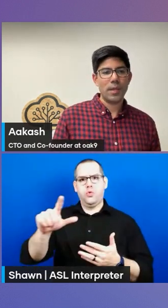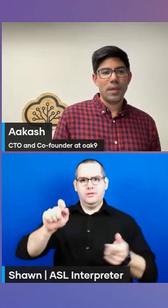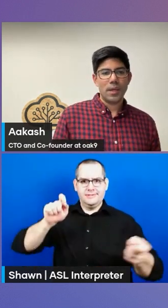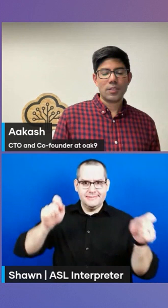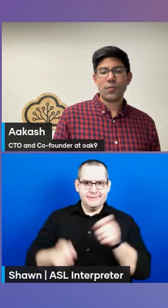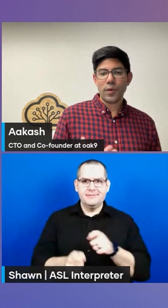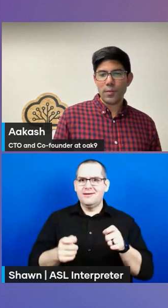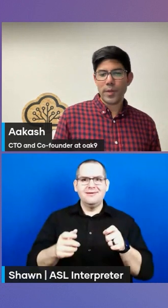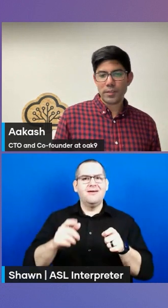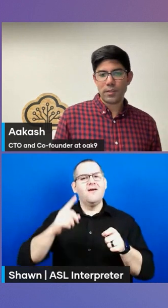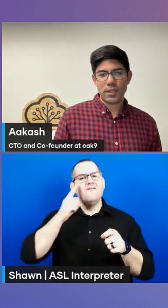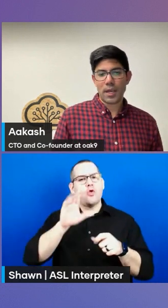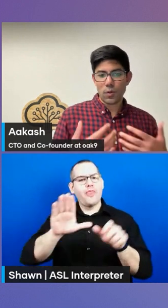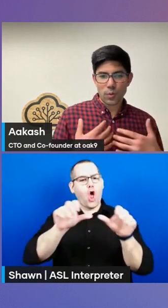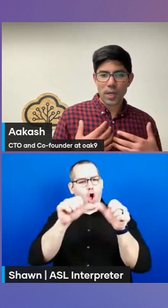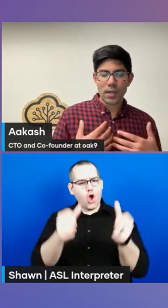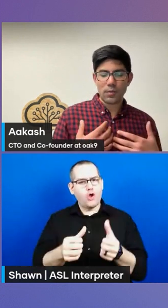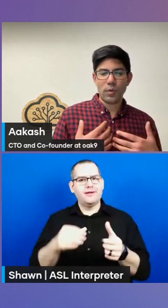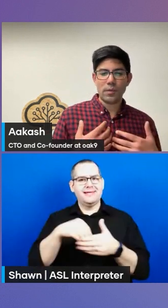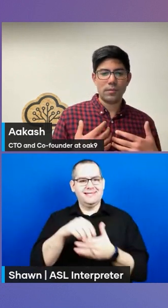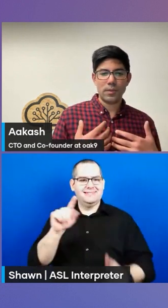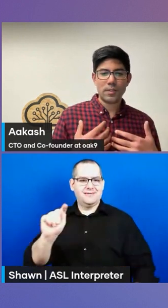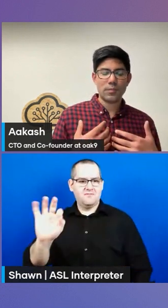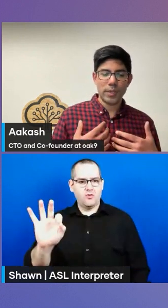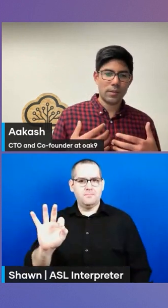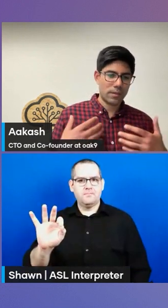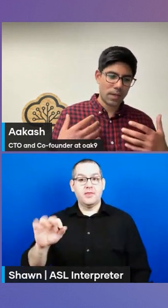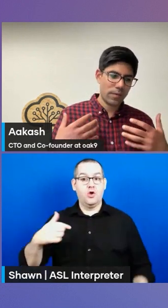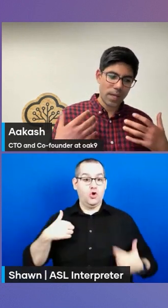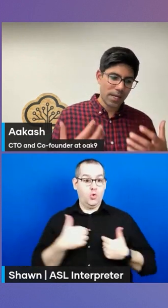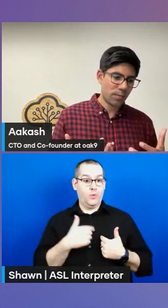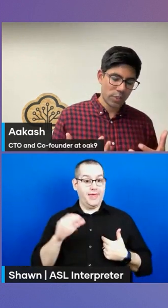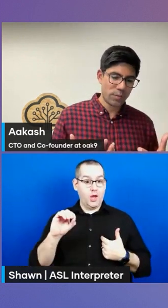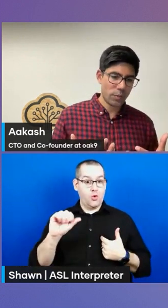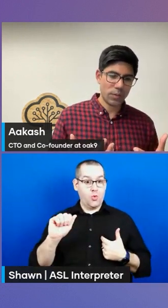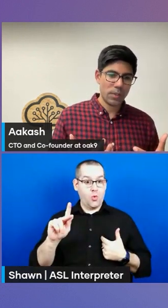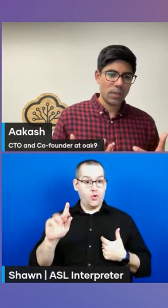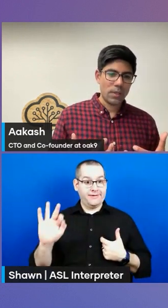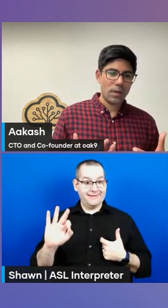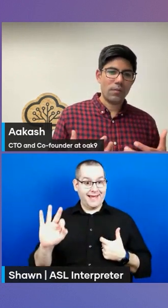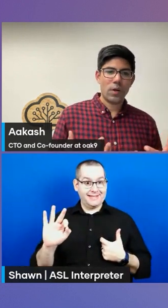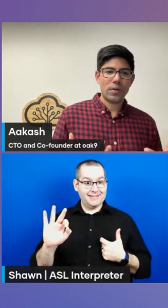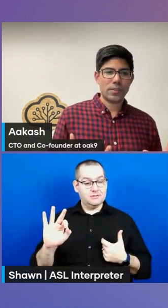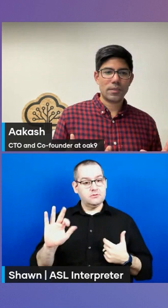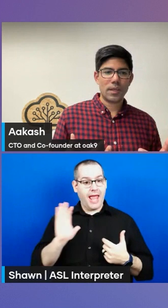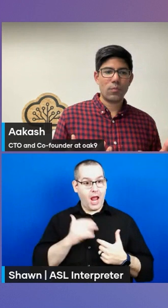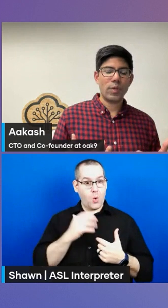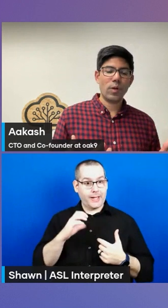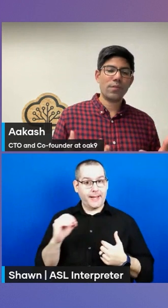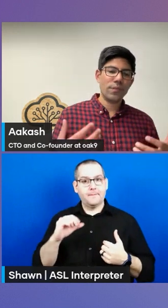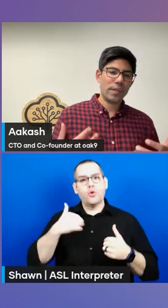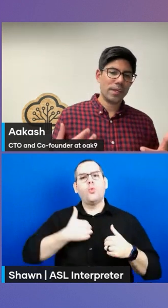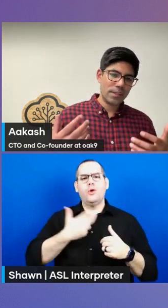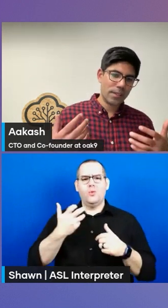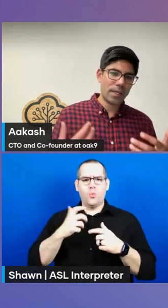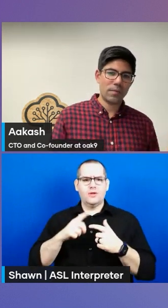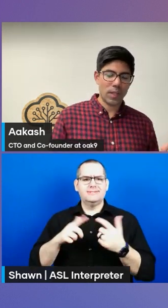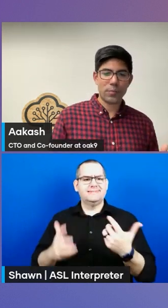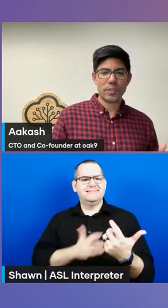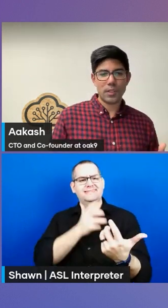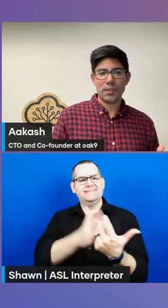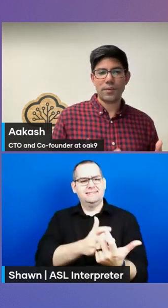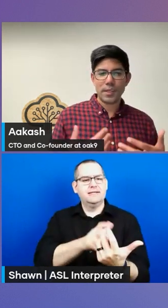Terraform. And so fundamentally at Oak 9, this has been kind of a guiding principle of ours. And we want to fit into